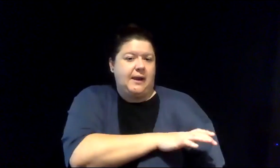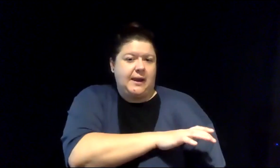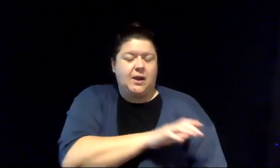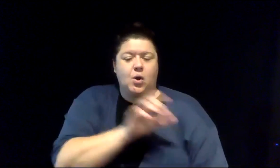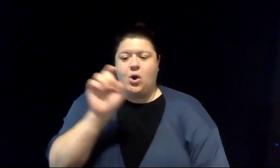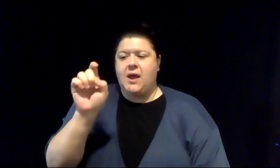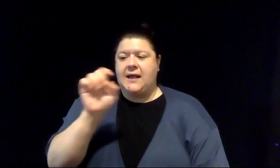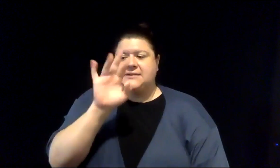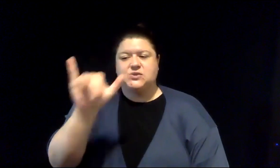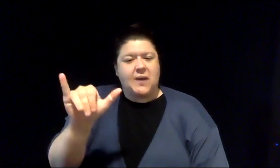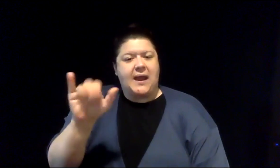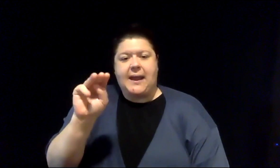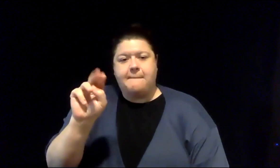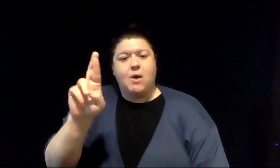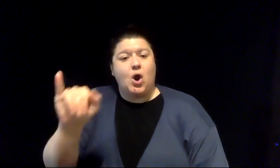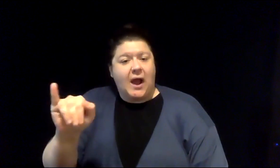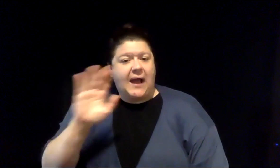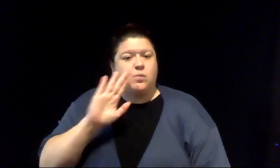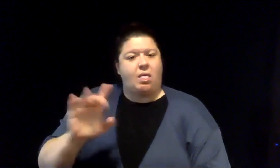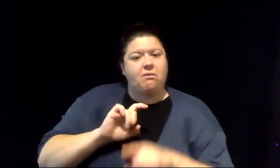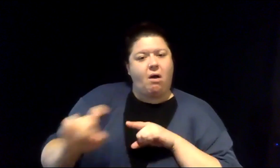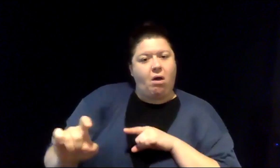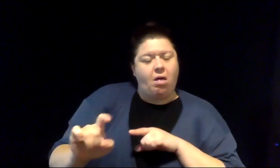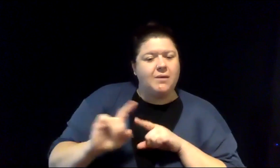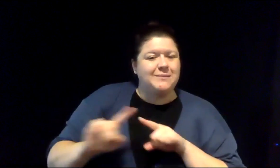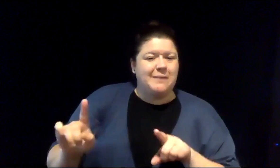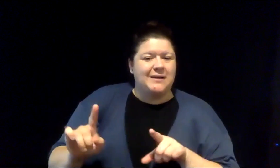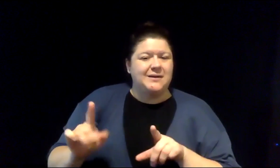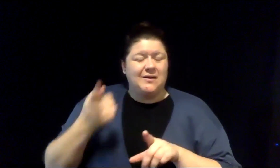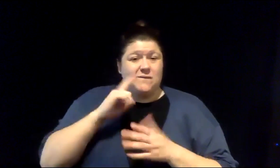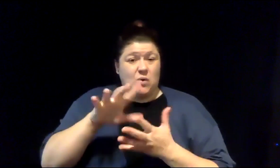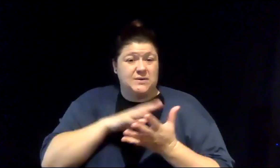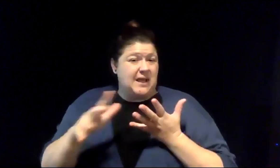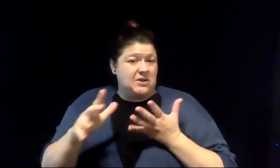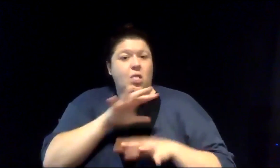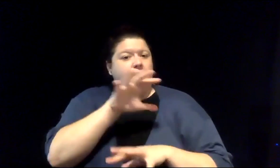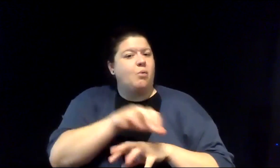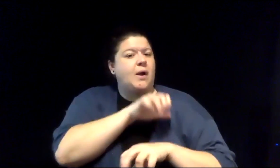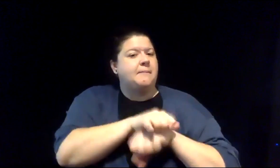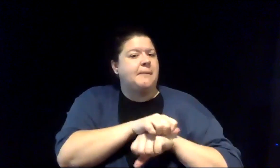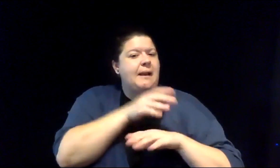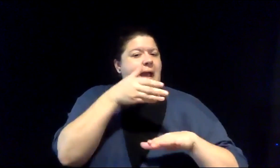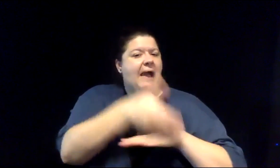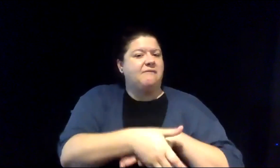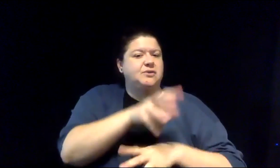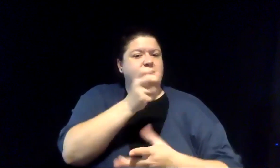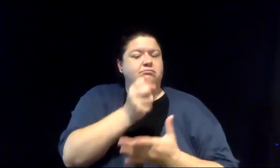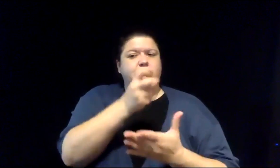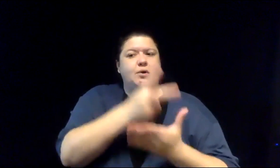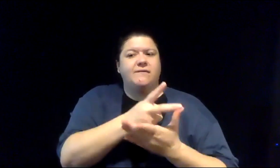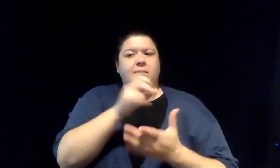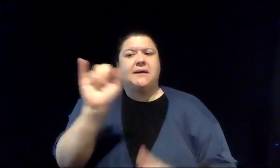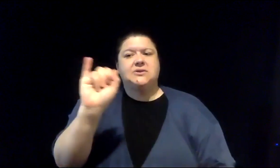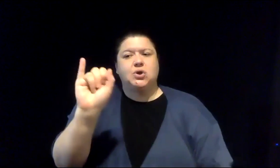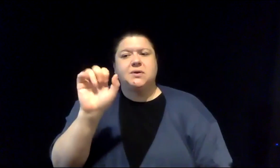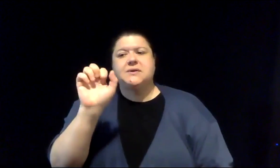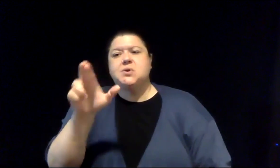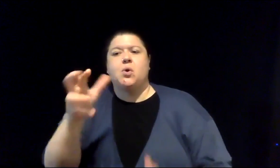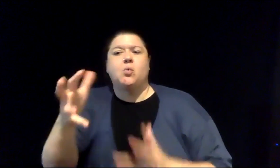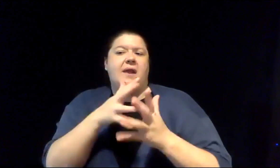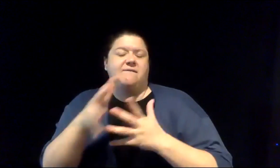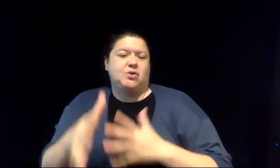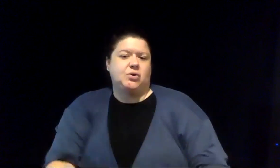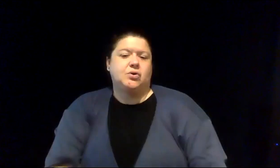or MRI going to call you to schedule an appointment after they get approved by, insurance or